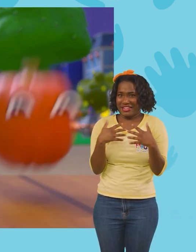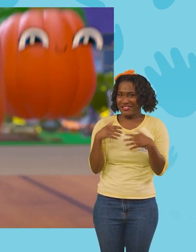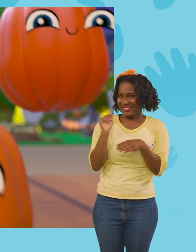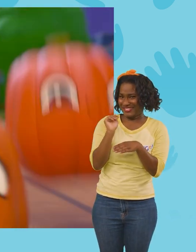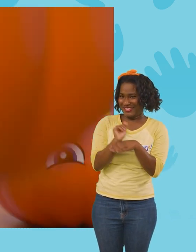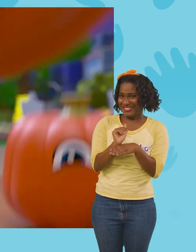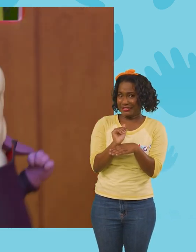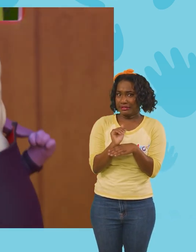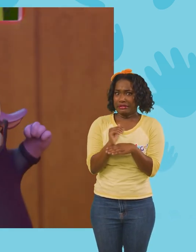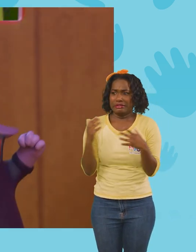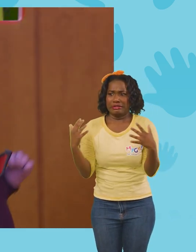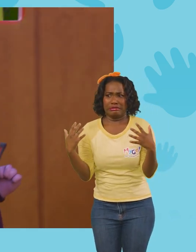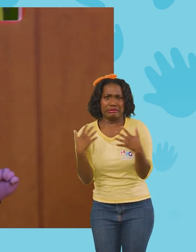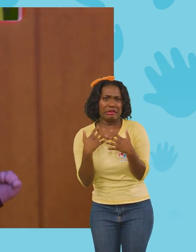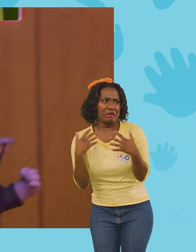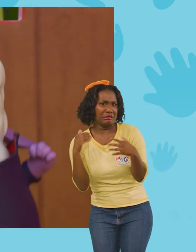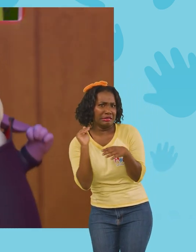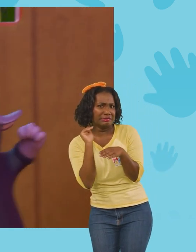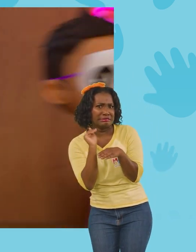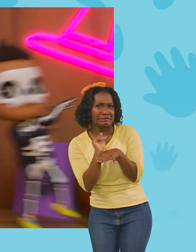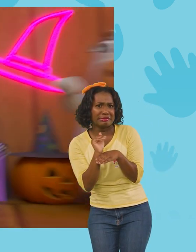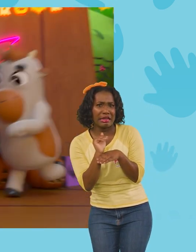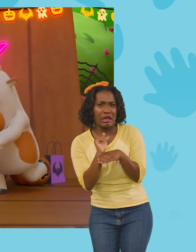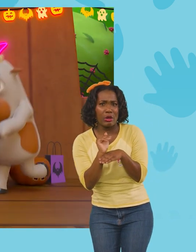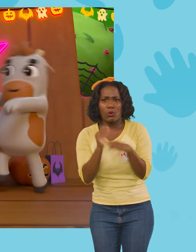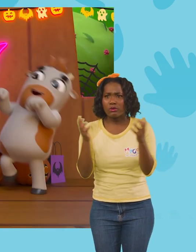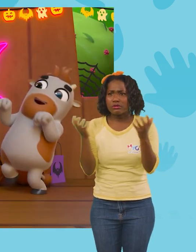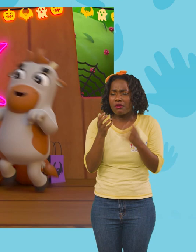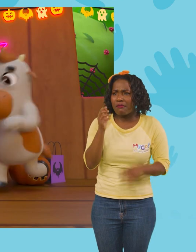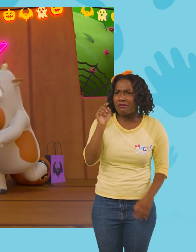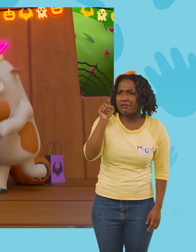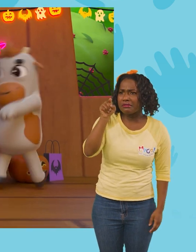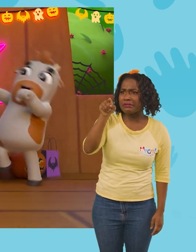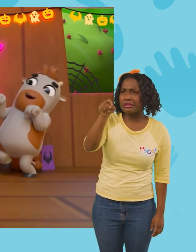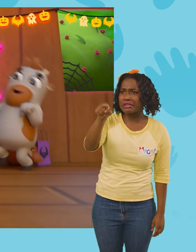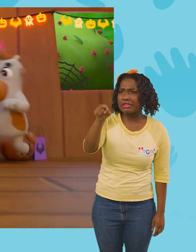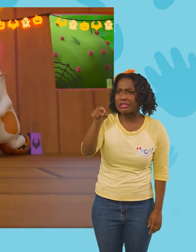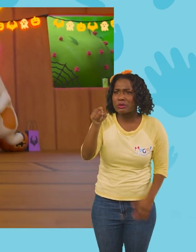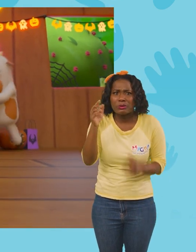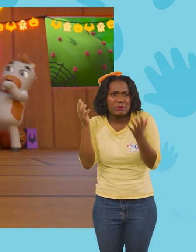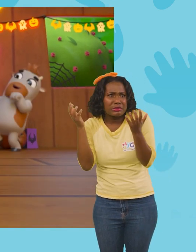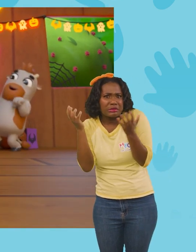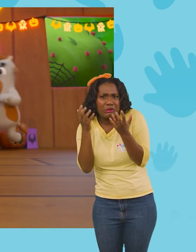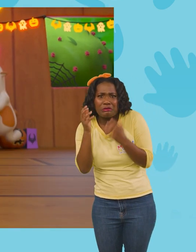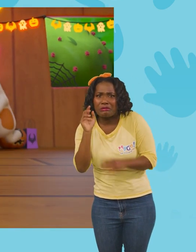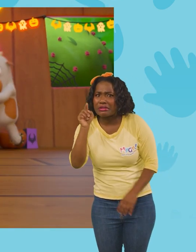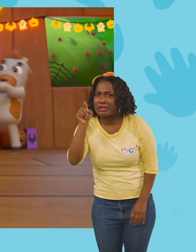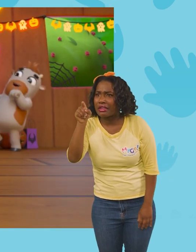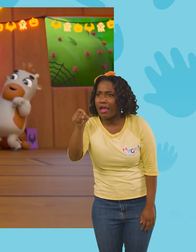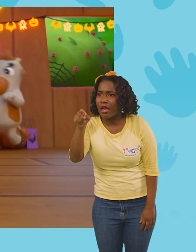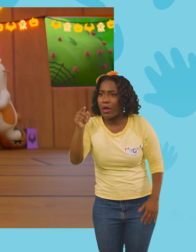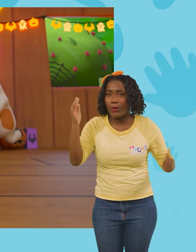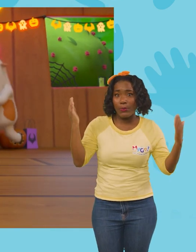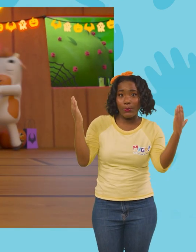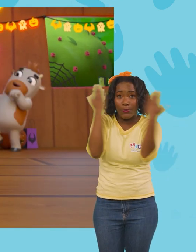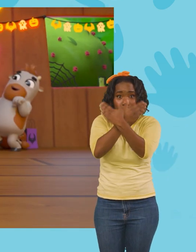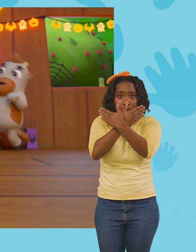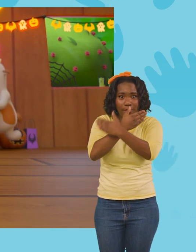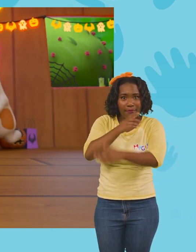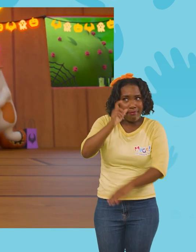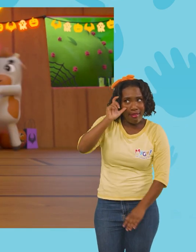scary night. Such a scary night. What's over there? What's over there? In the